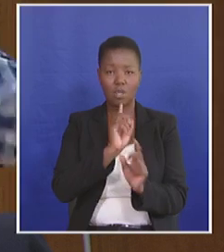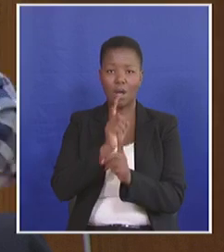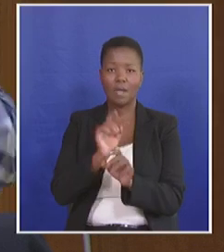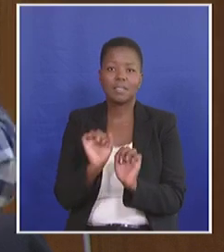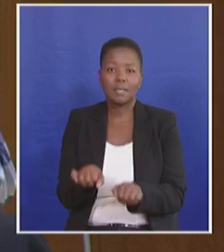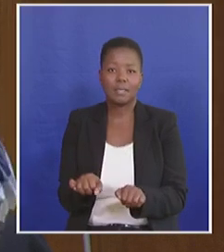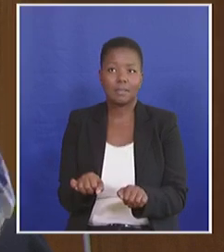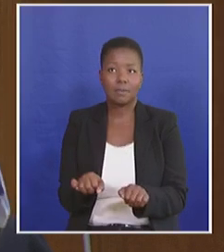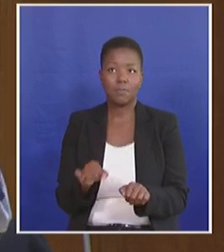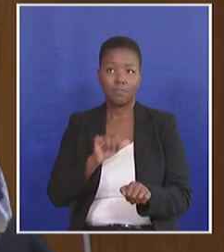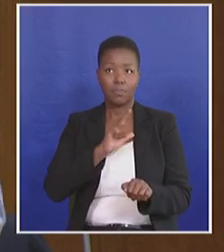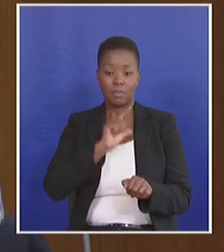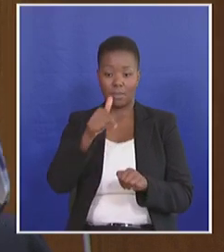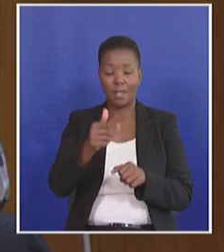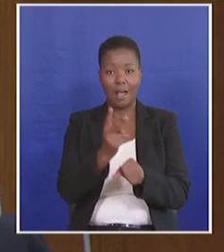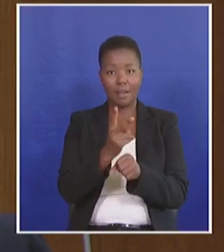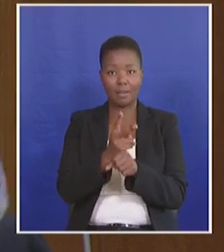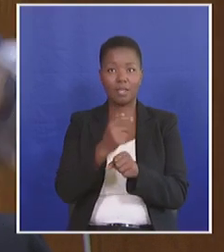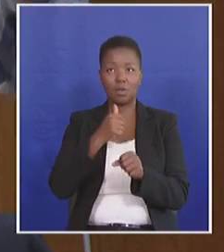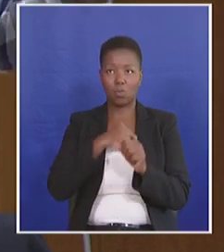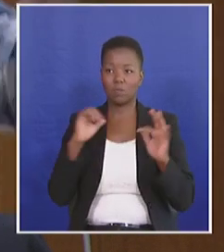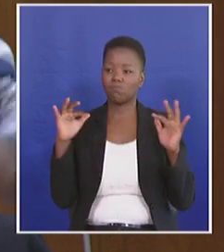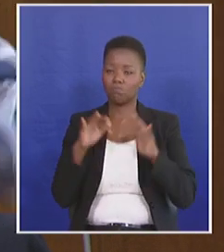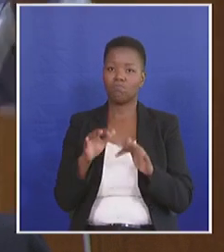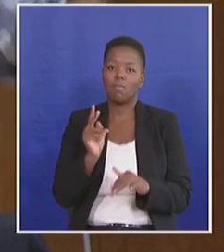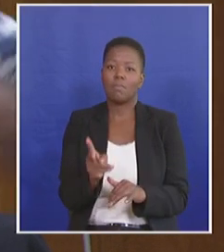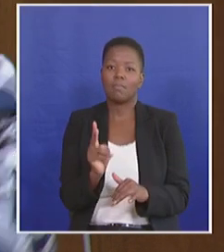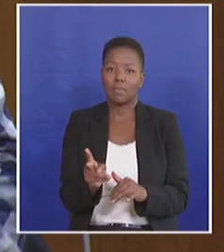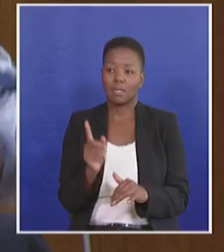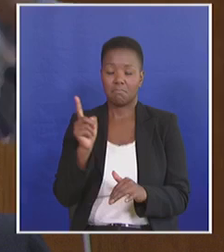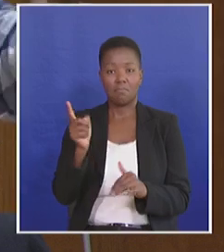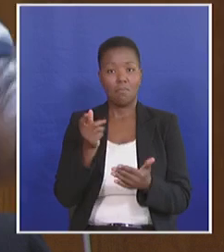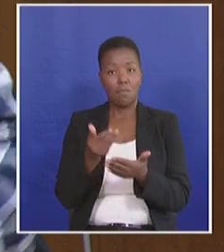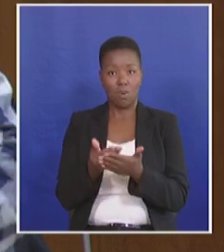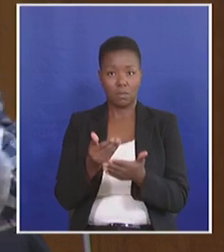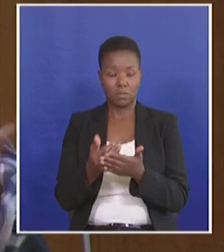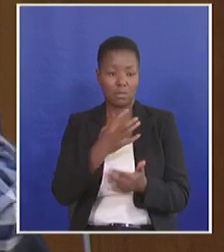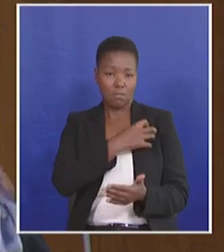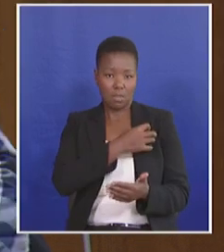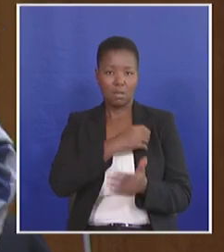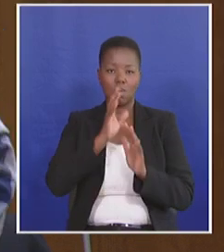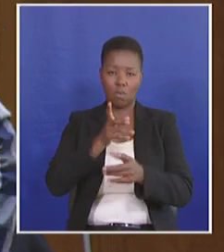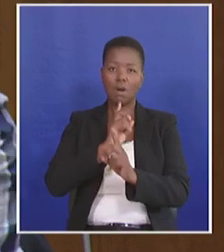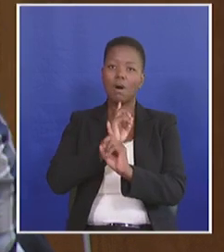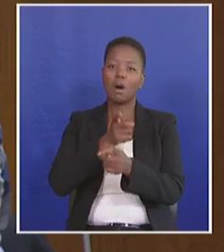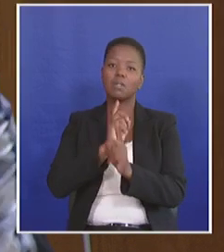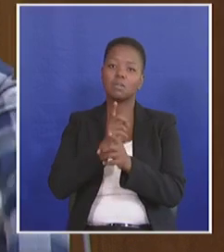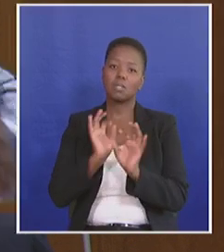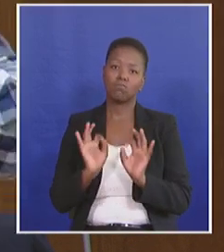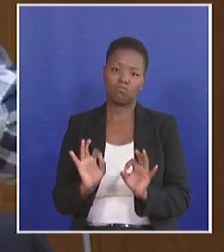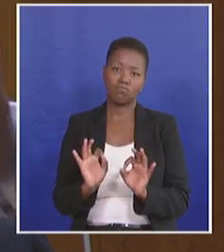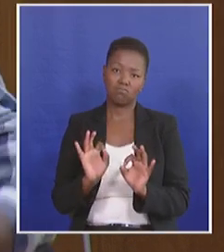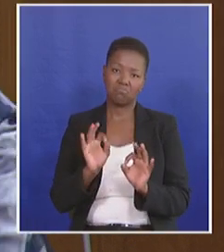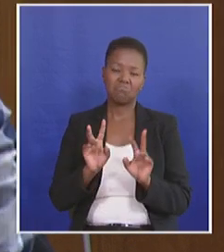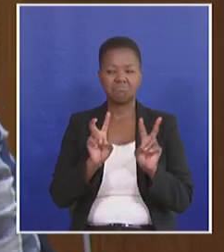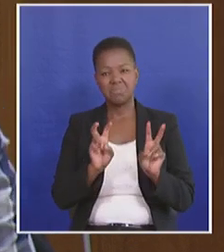that we will have another session soon where possibly the minister will have appraised himself on certain issues,